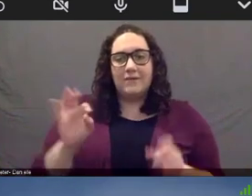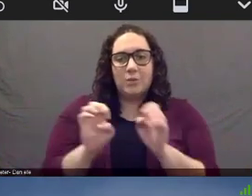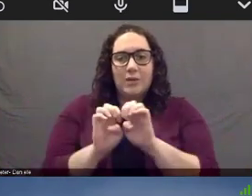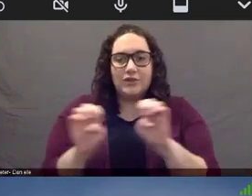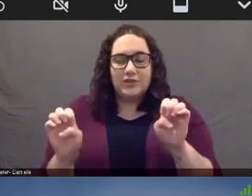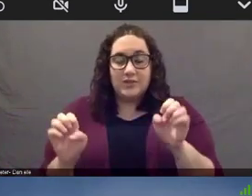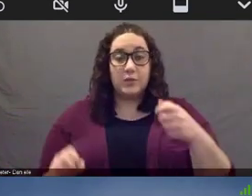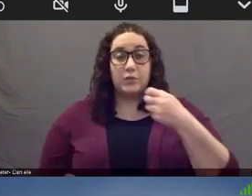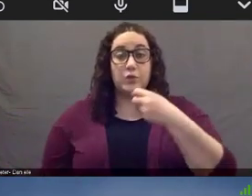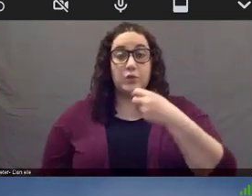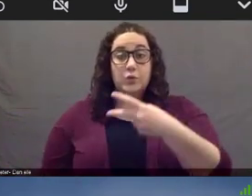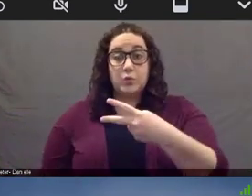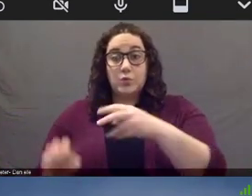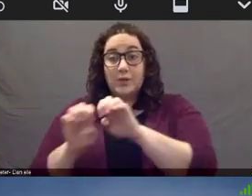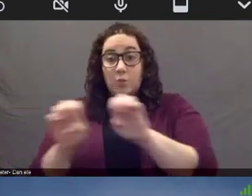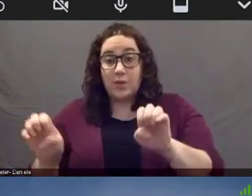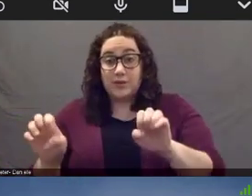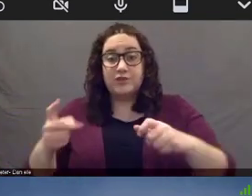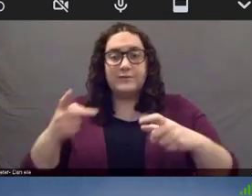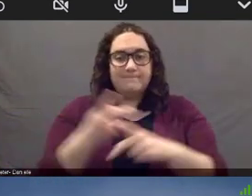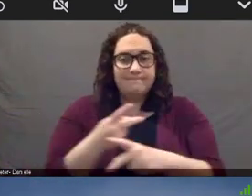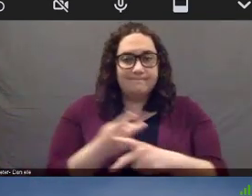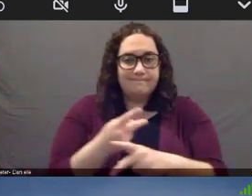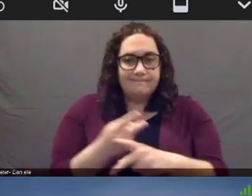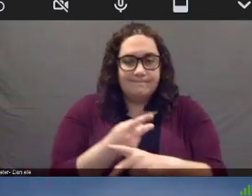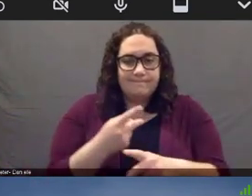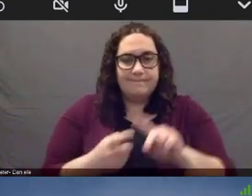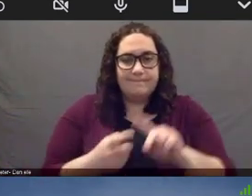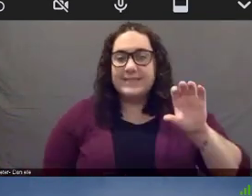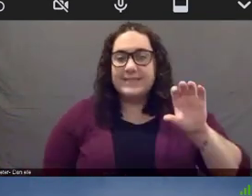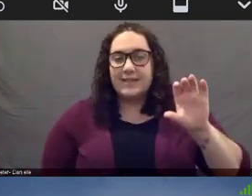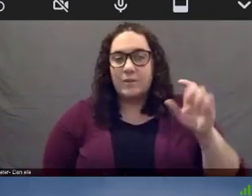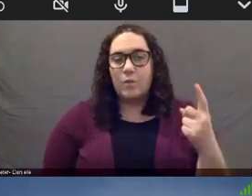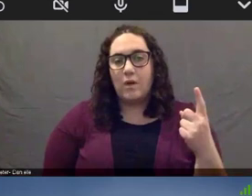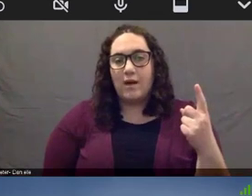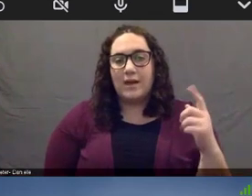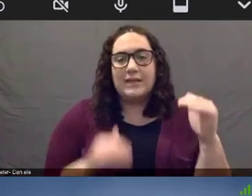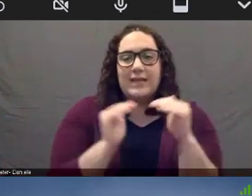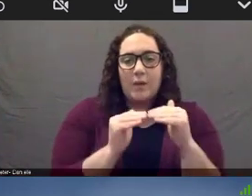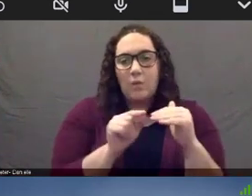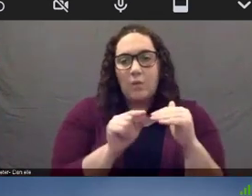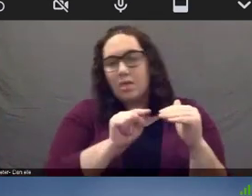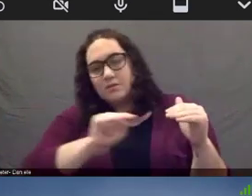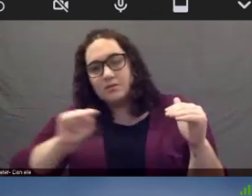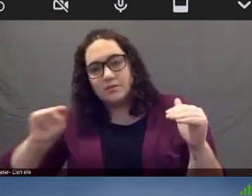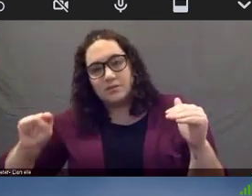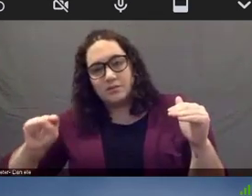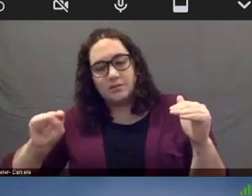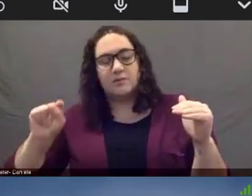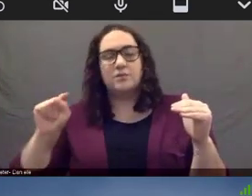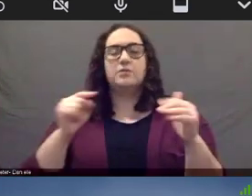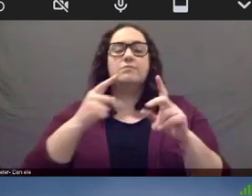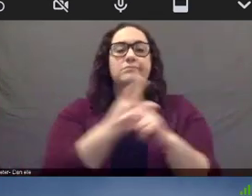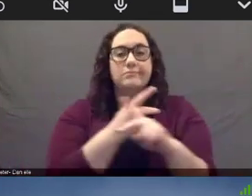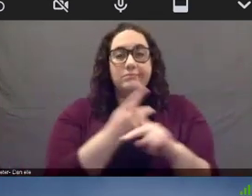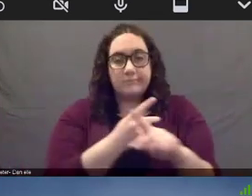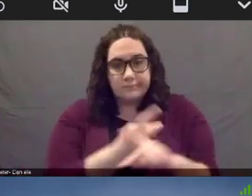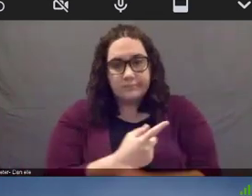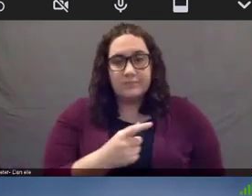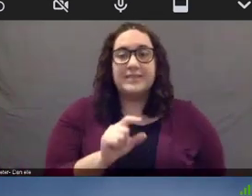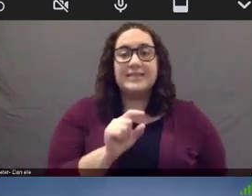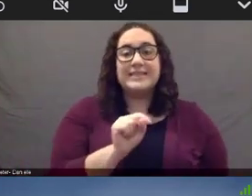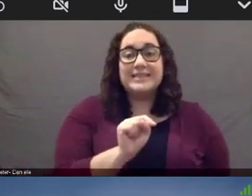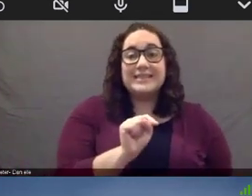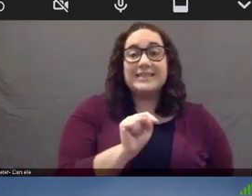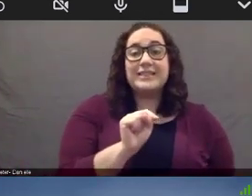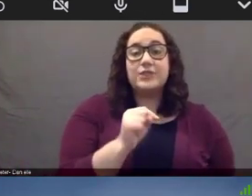C1, and then I could get an expression for T2 as a function of C1. I could put that, so